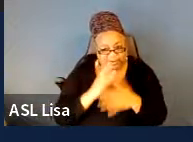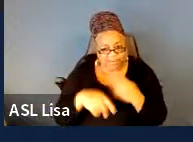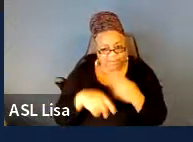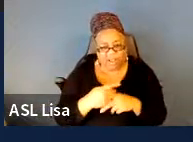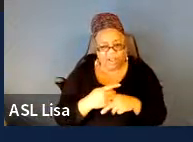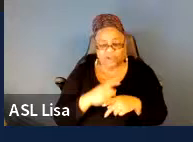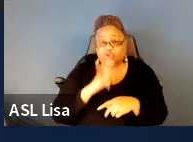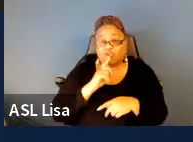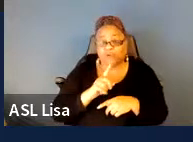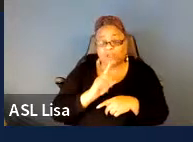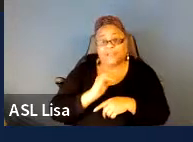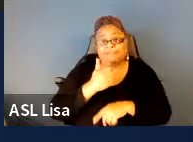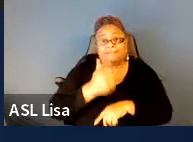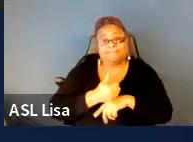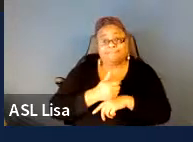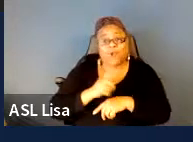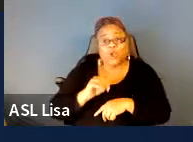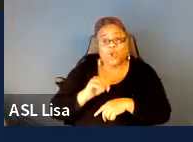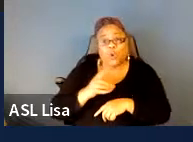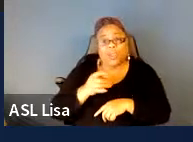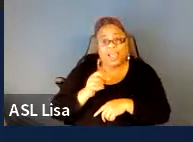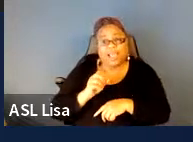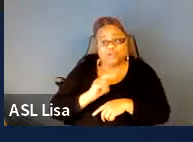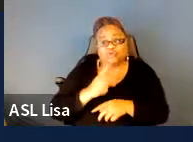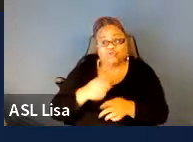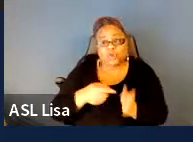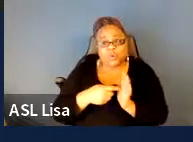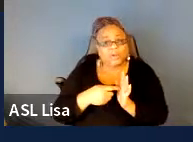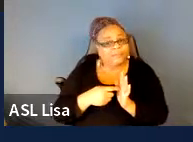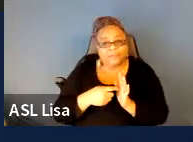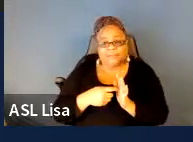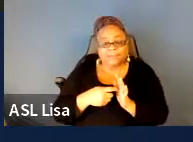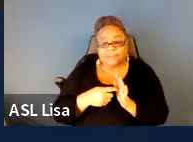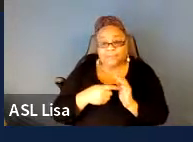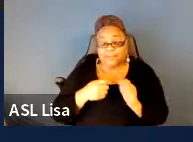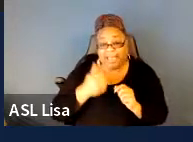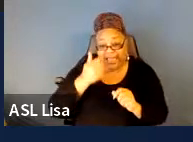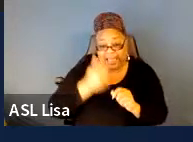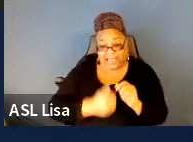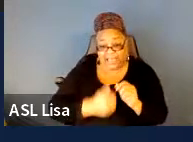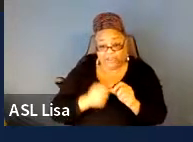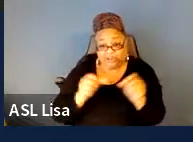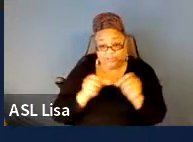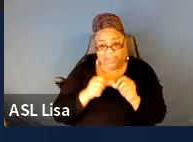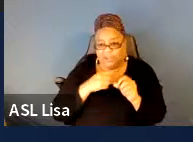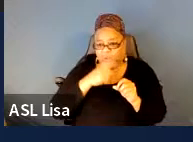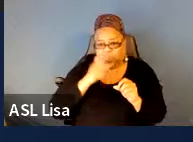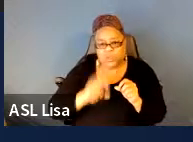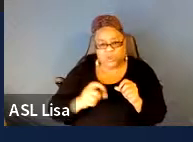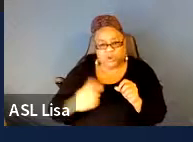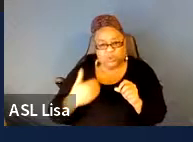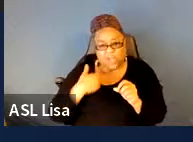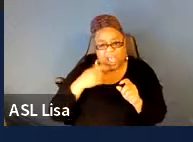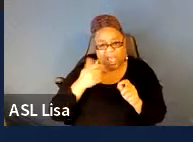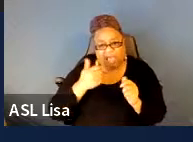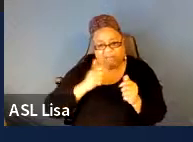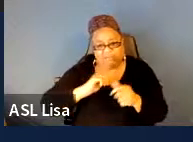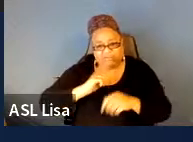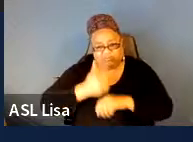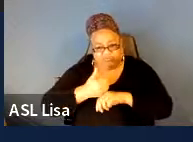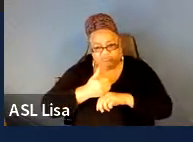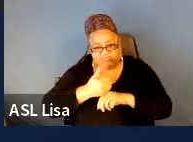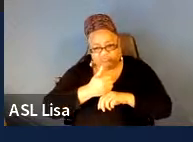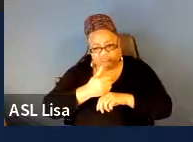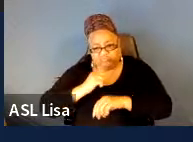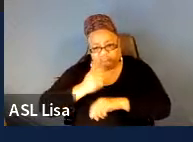location requirement. You don't even need to have one at each space, but you do need to think about how you are